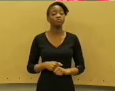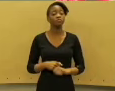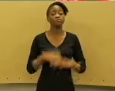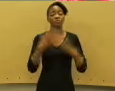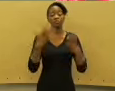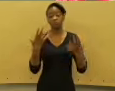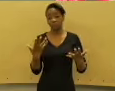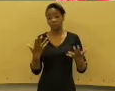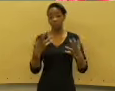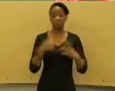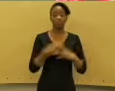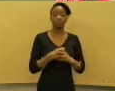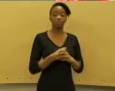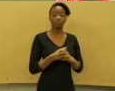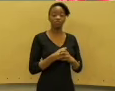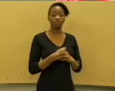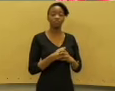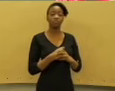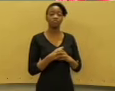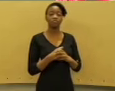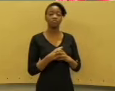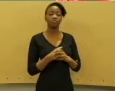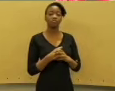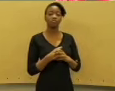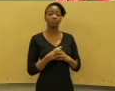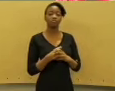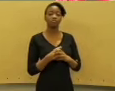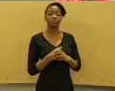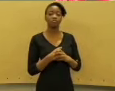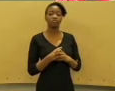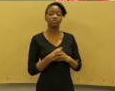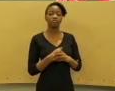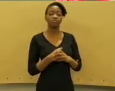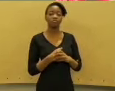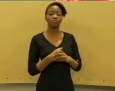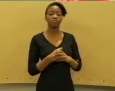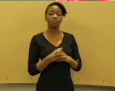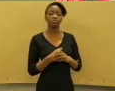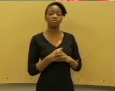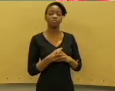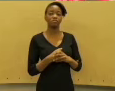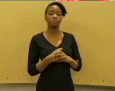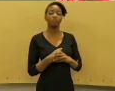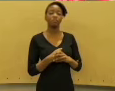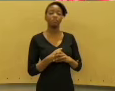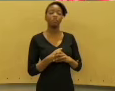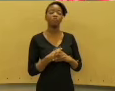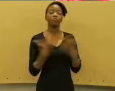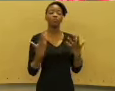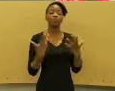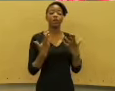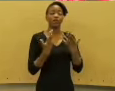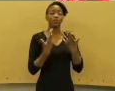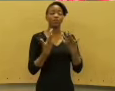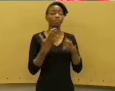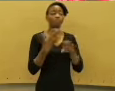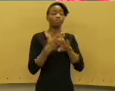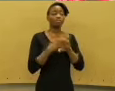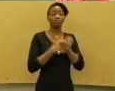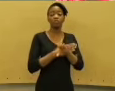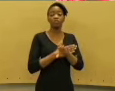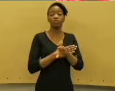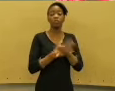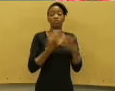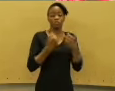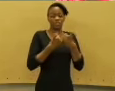The question online asks, how do you deal with ableism directed at you by sexual interests while you're dating non-disabled people? Can you